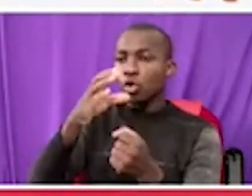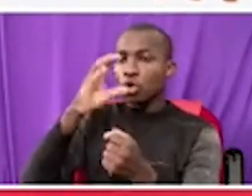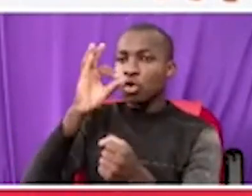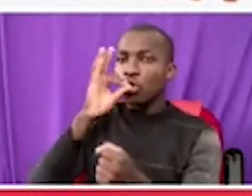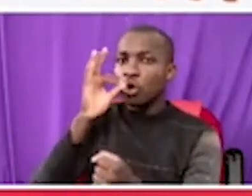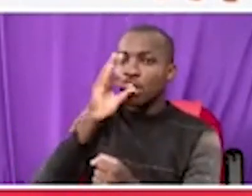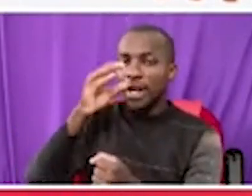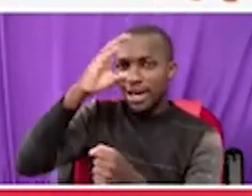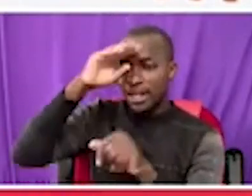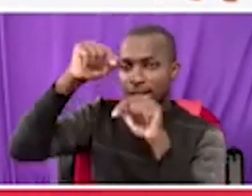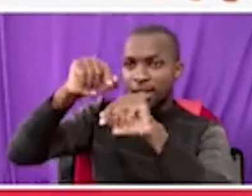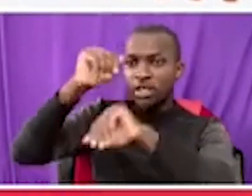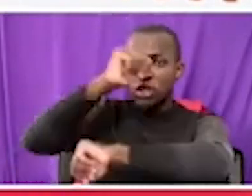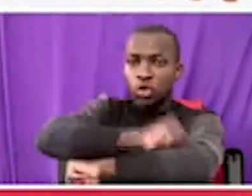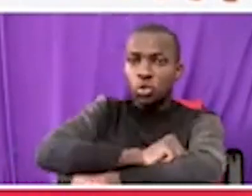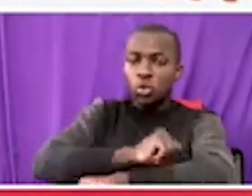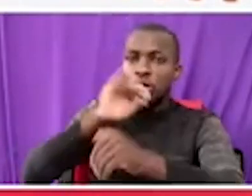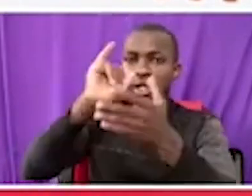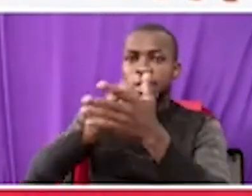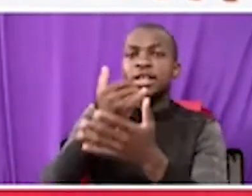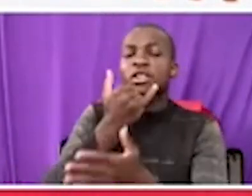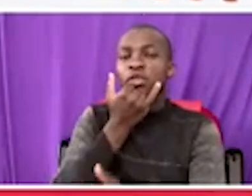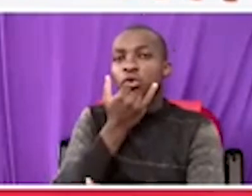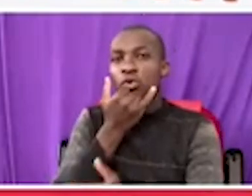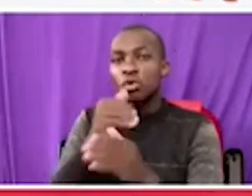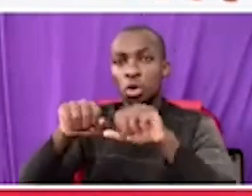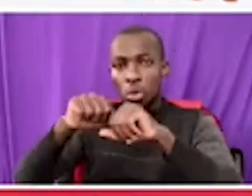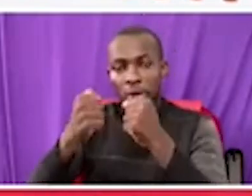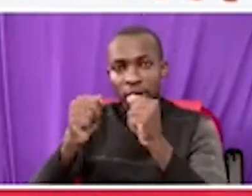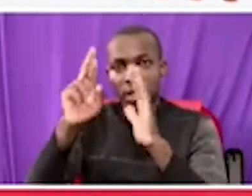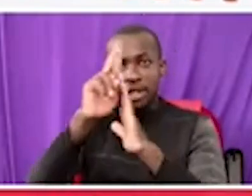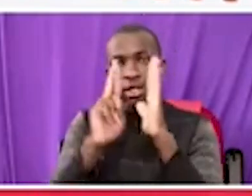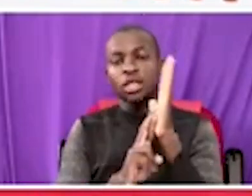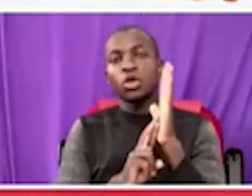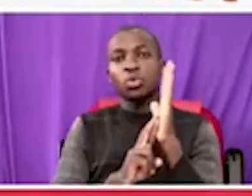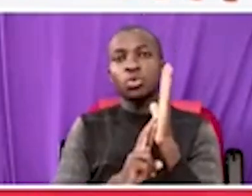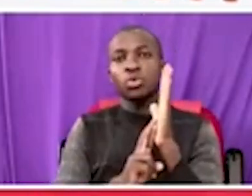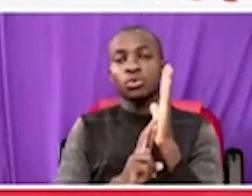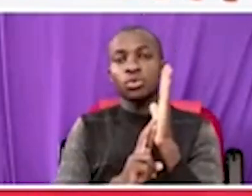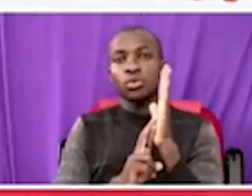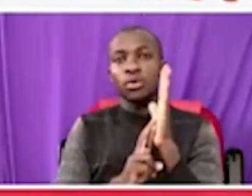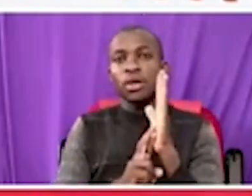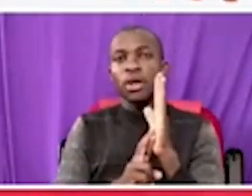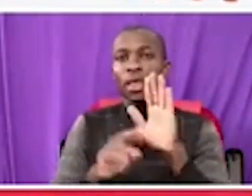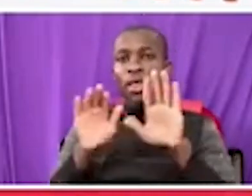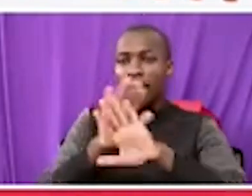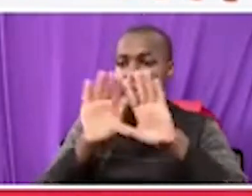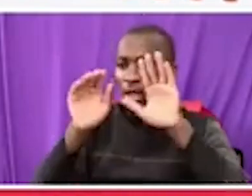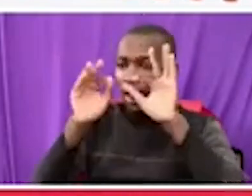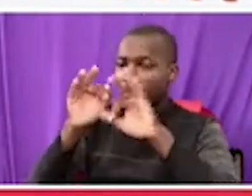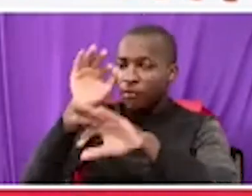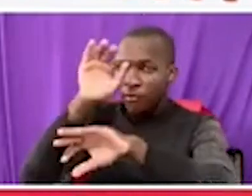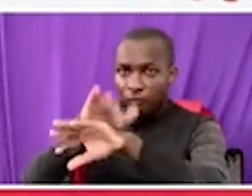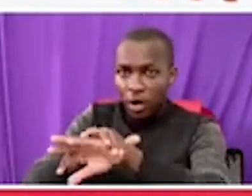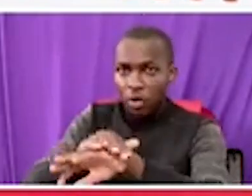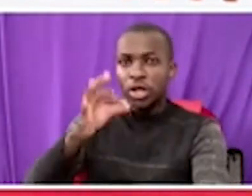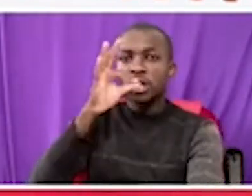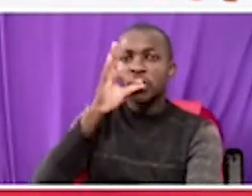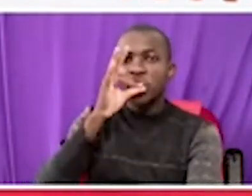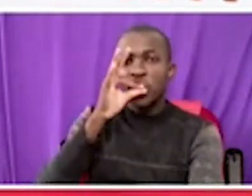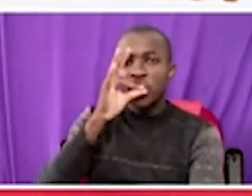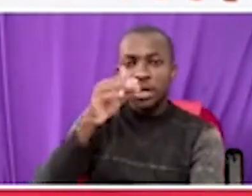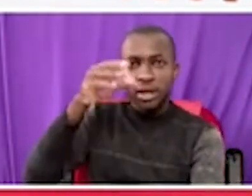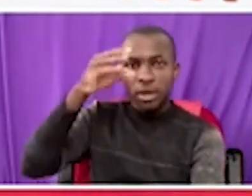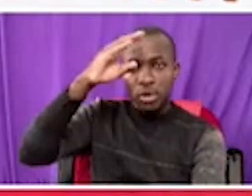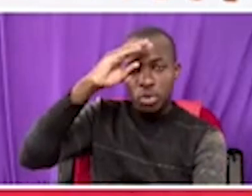school. It's against the rules to drink, against the rules to smoke. Anybody found drinking and smoking